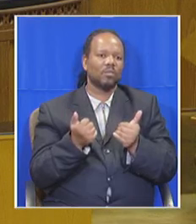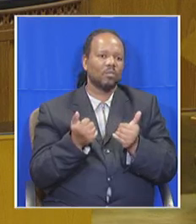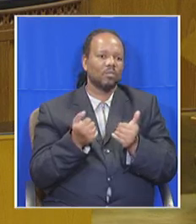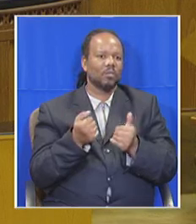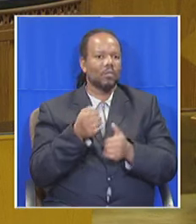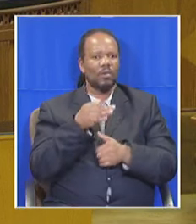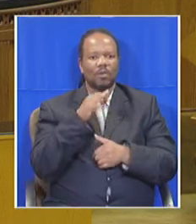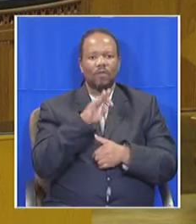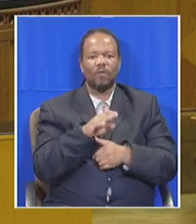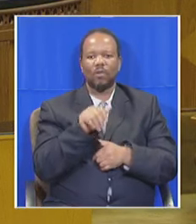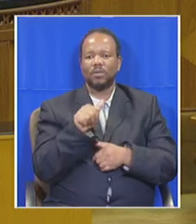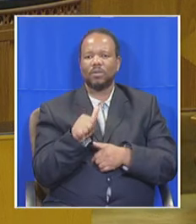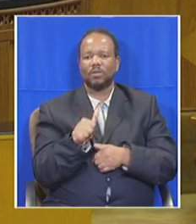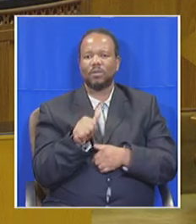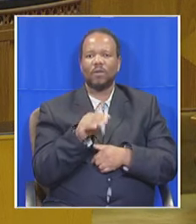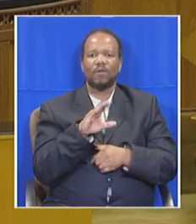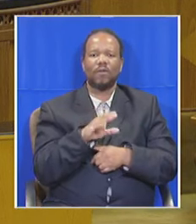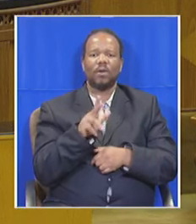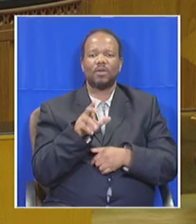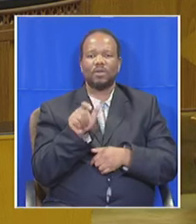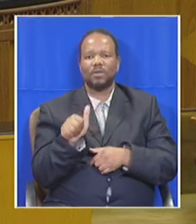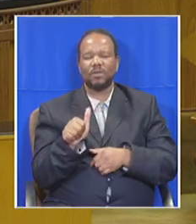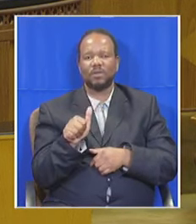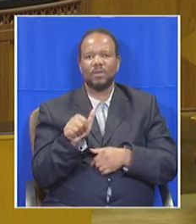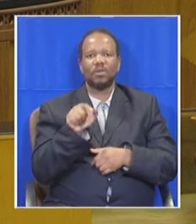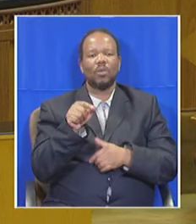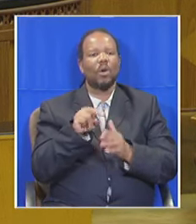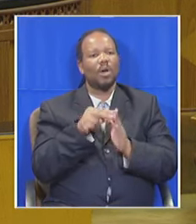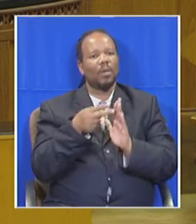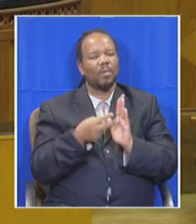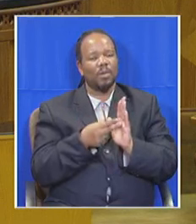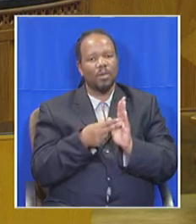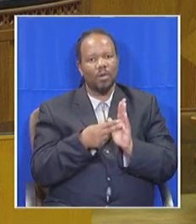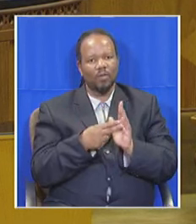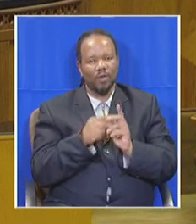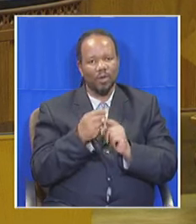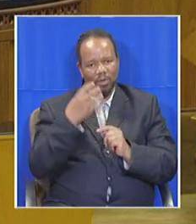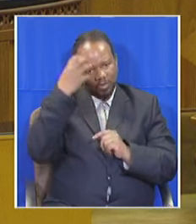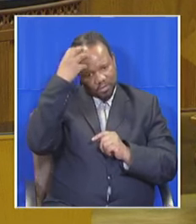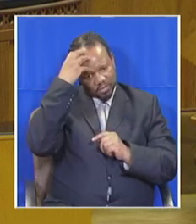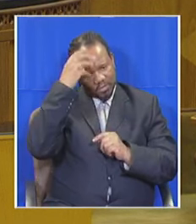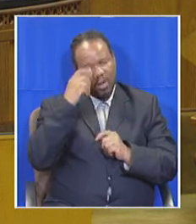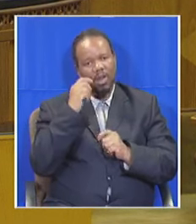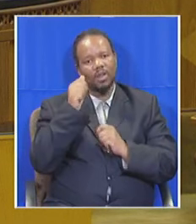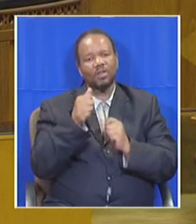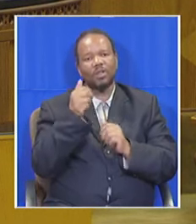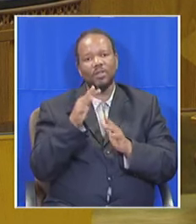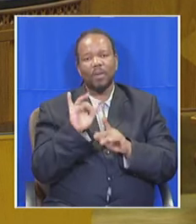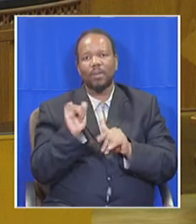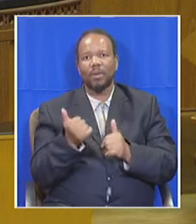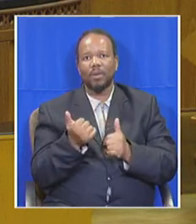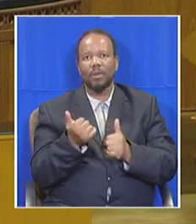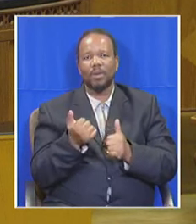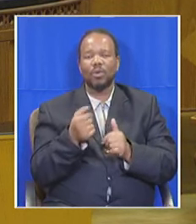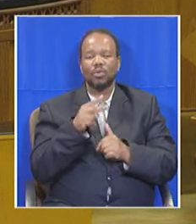284-486-4C to inquire into amending other provisions of Traditional Leadership and Governance Framework Act